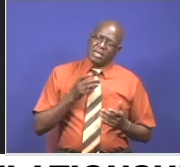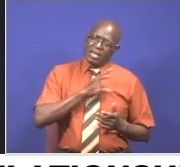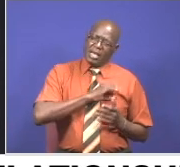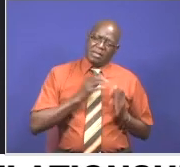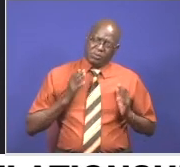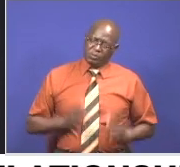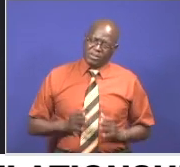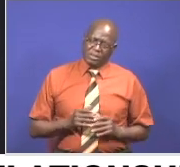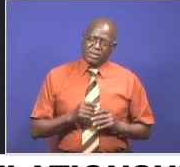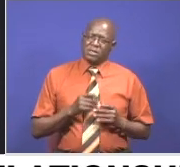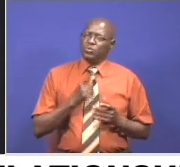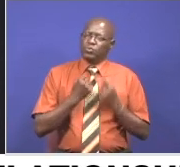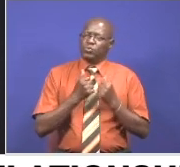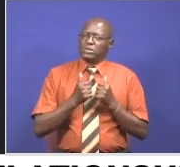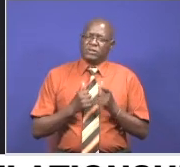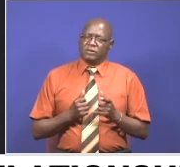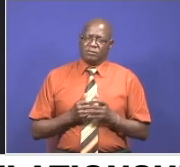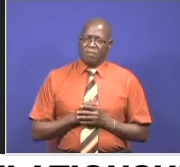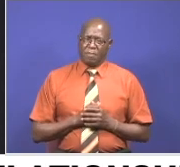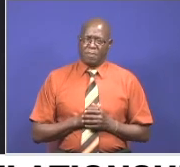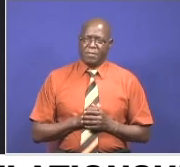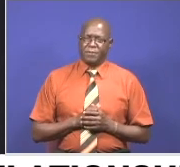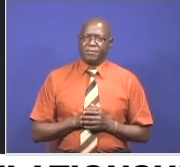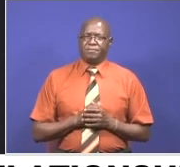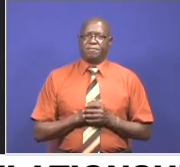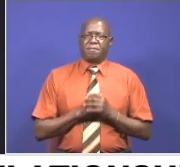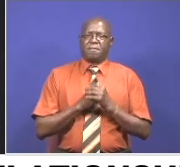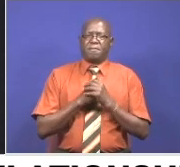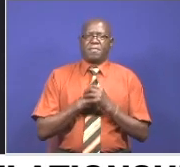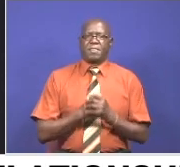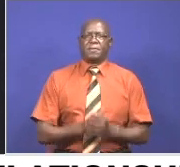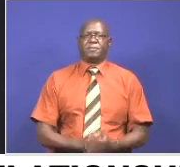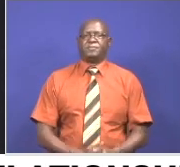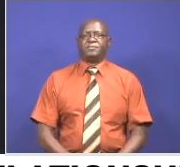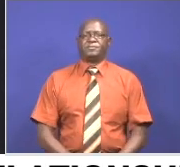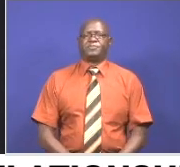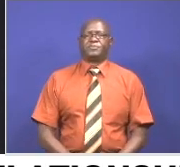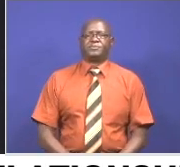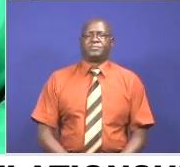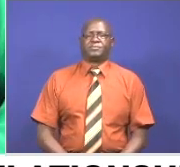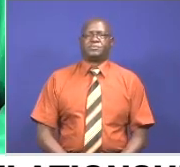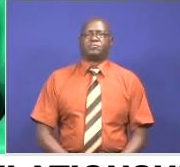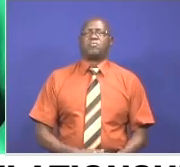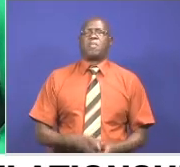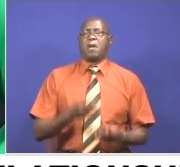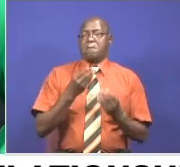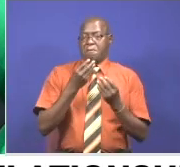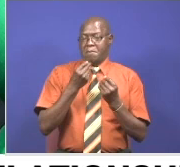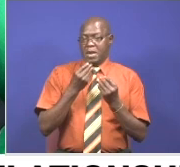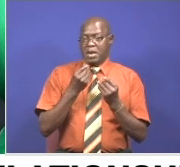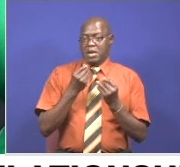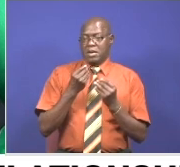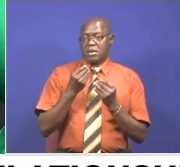these personalities about? Help us delve a bit deeper into understanding that. Okay, so money personality